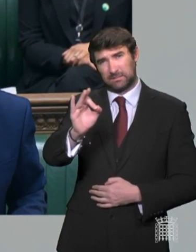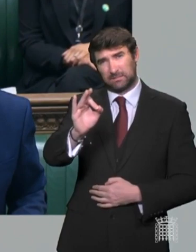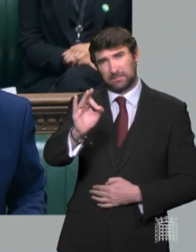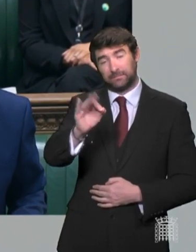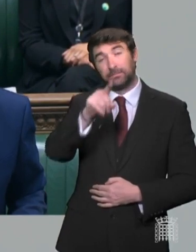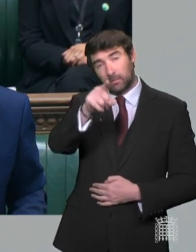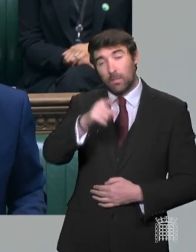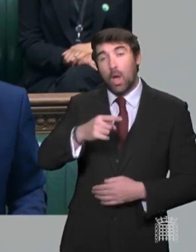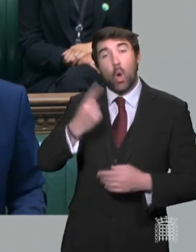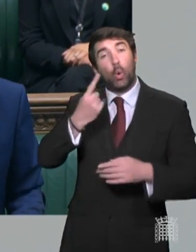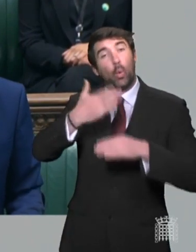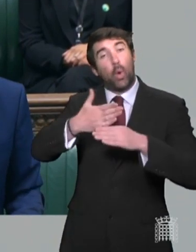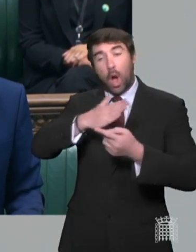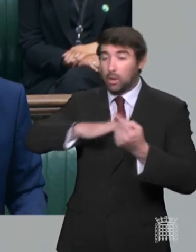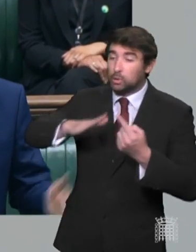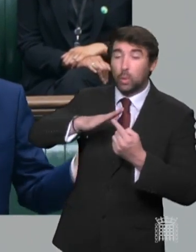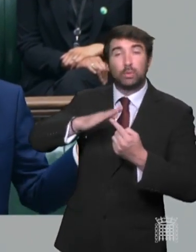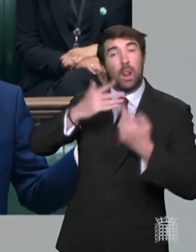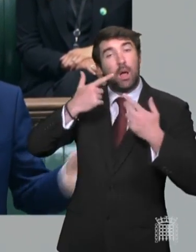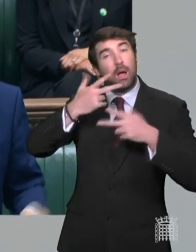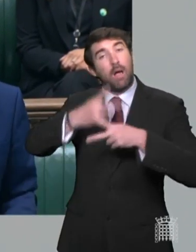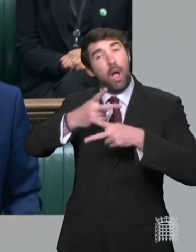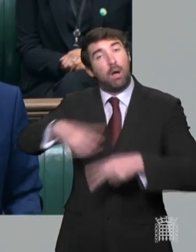rise. In what world